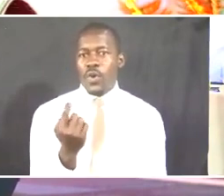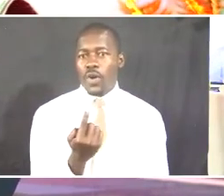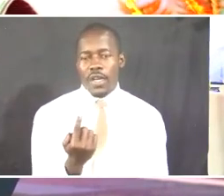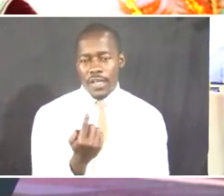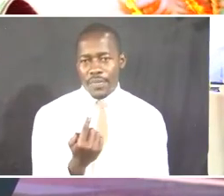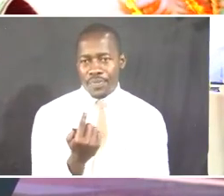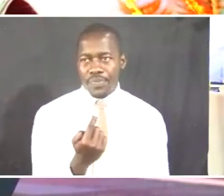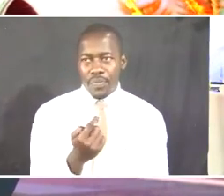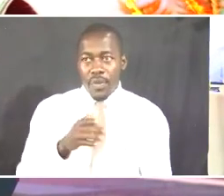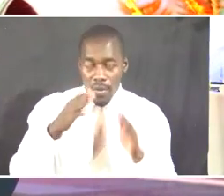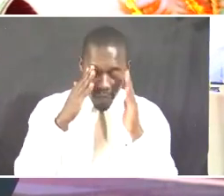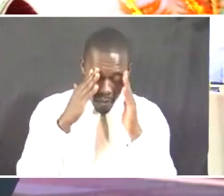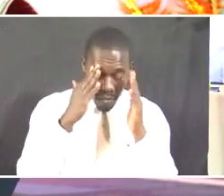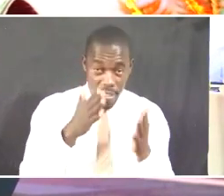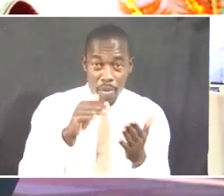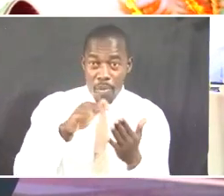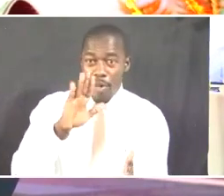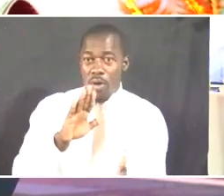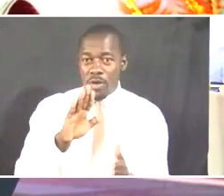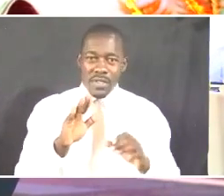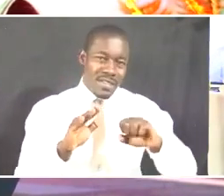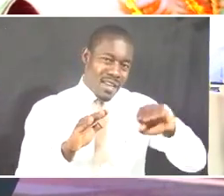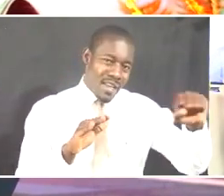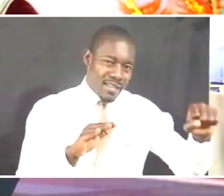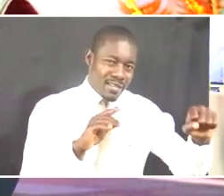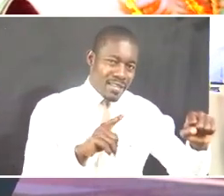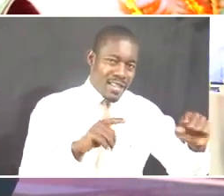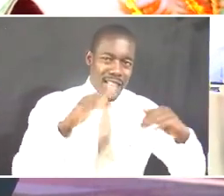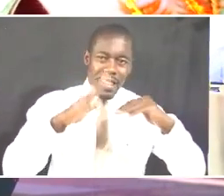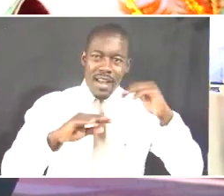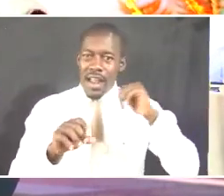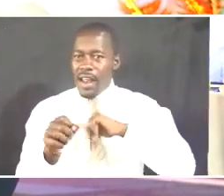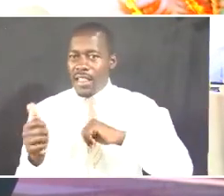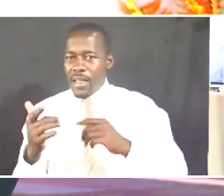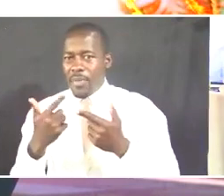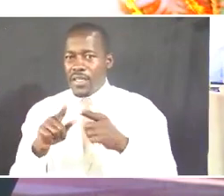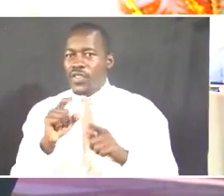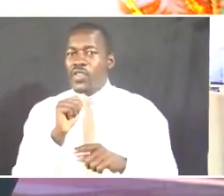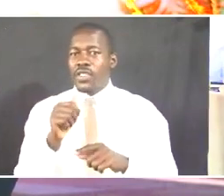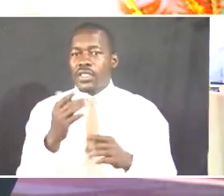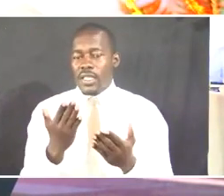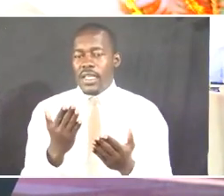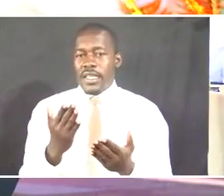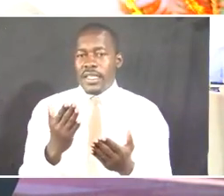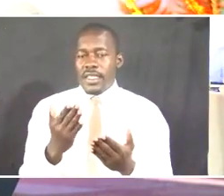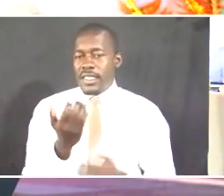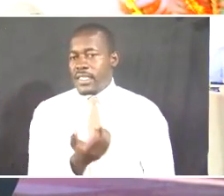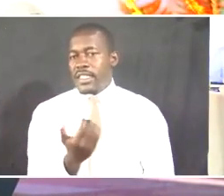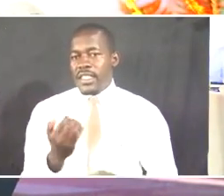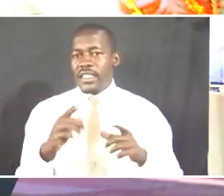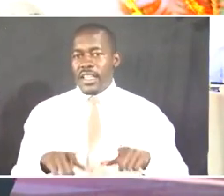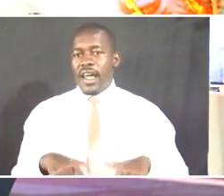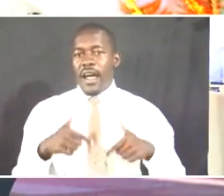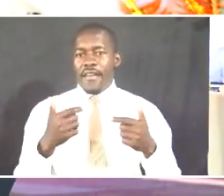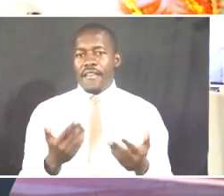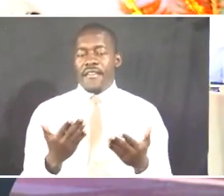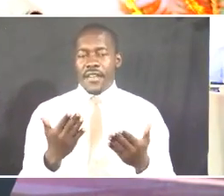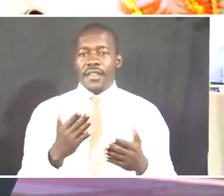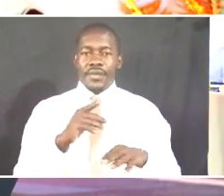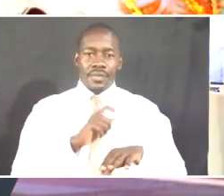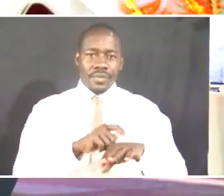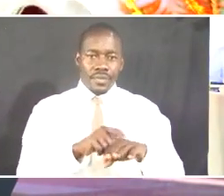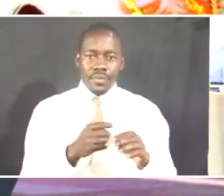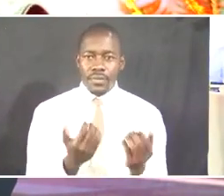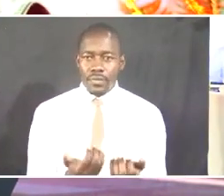We focus more on one side of our learner, but don't focus on the whole child and with the whole period of existence possible to